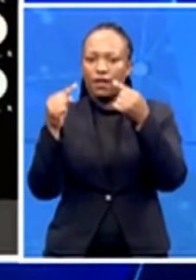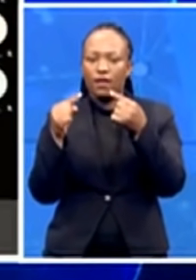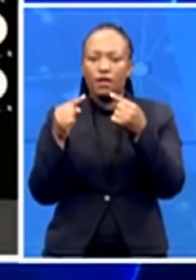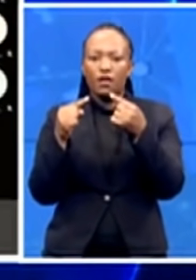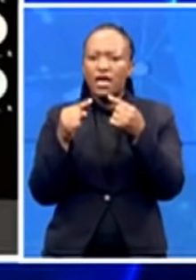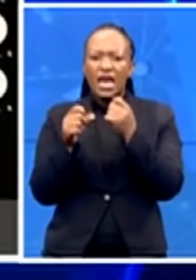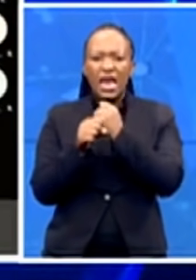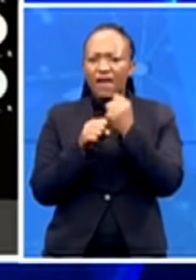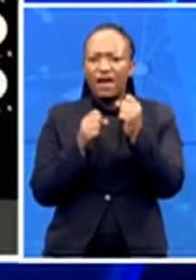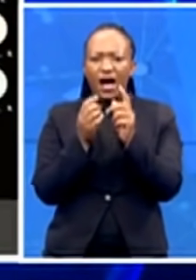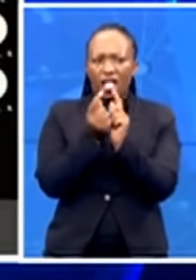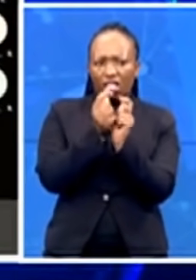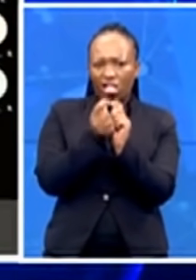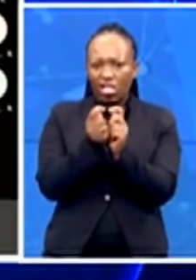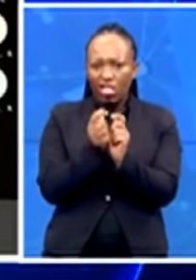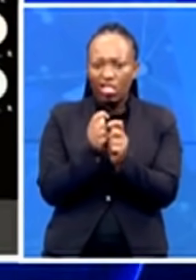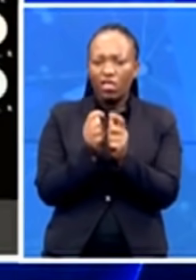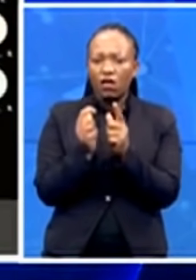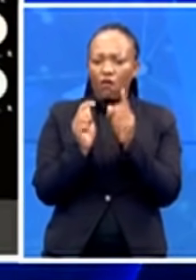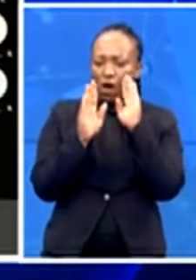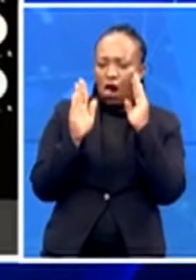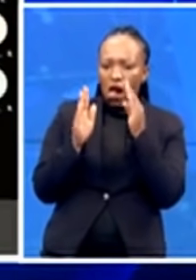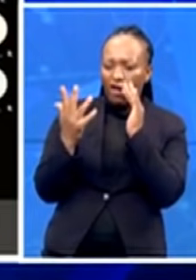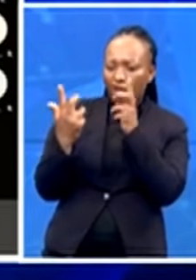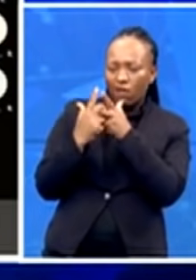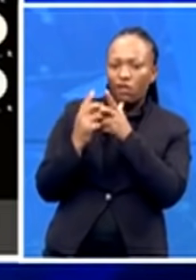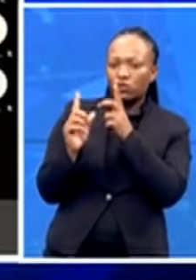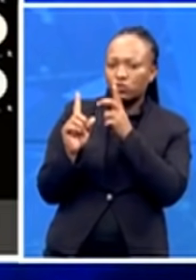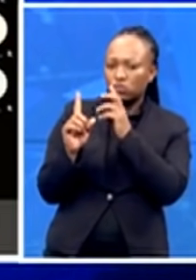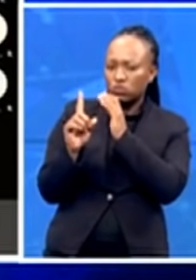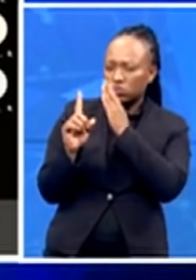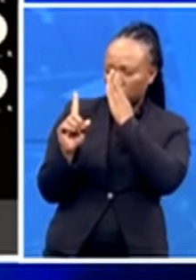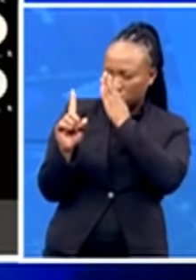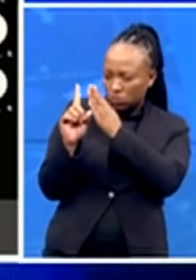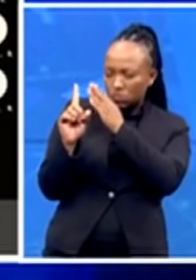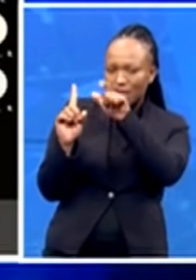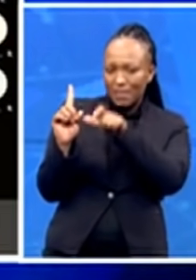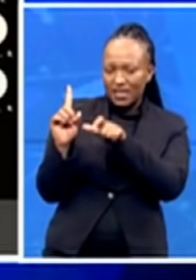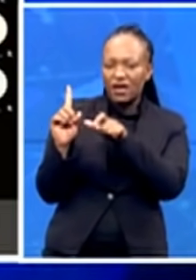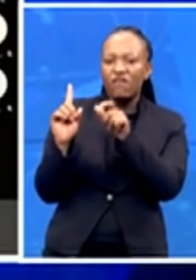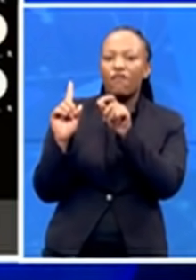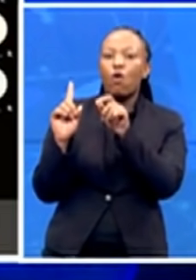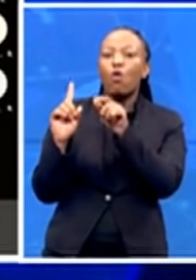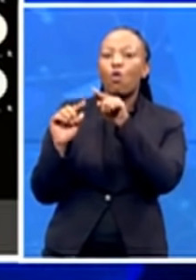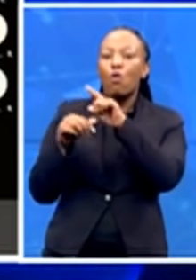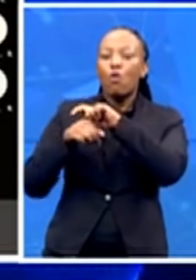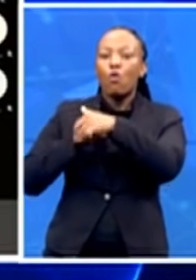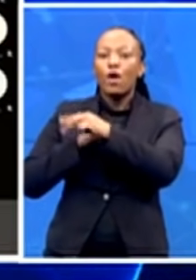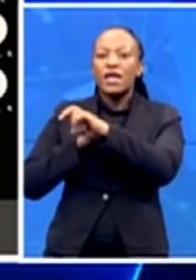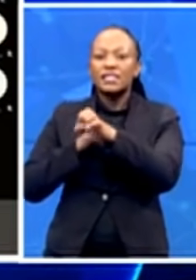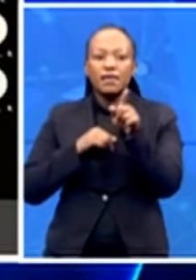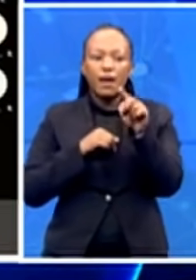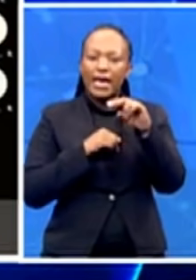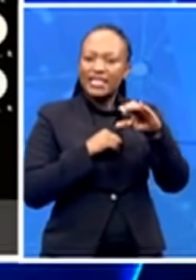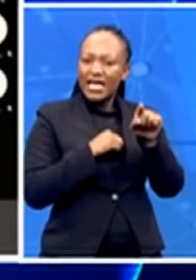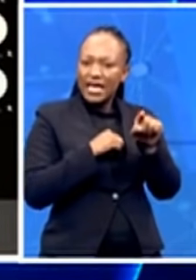repurposing of the ANC conference resolutions by the NEC, and the challenge to